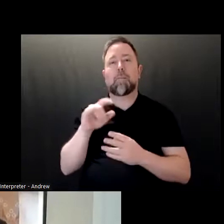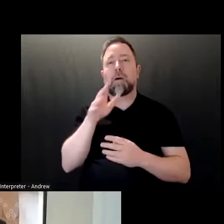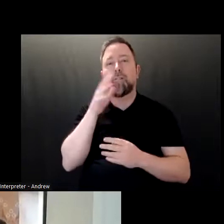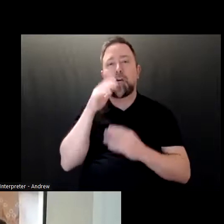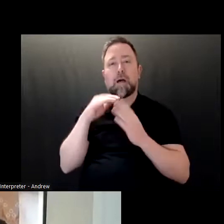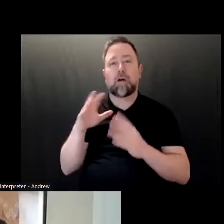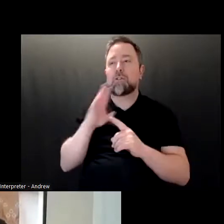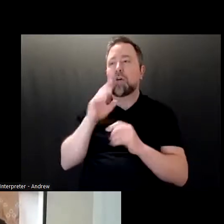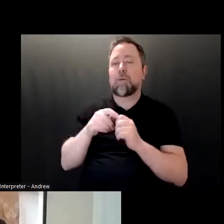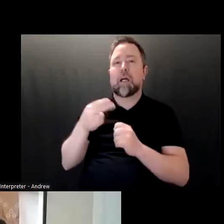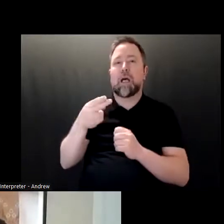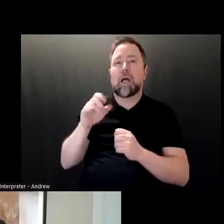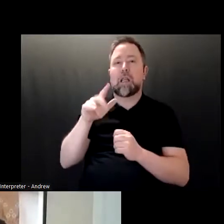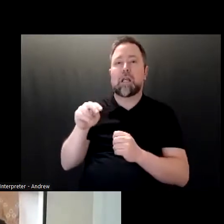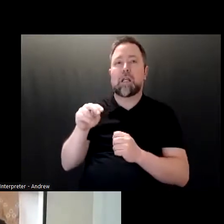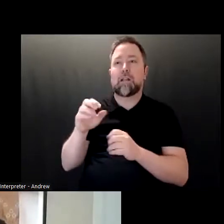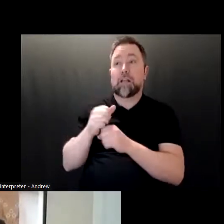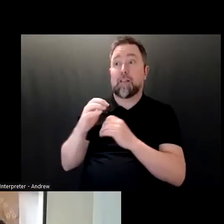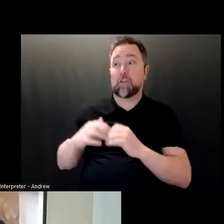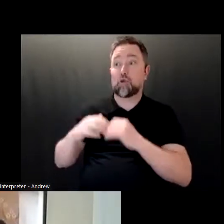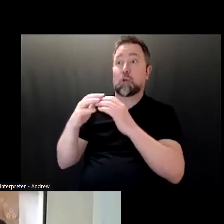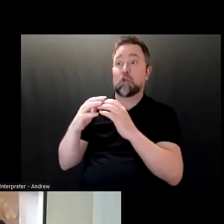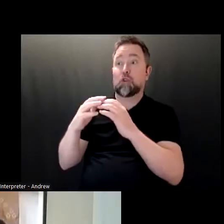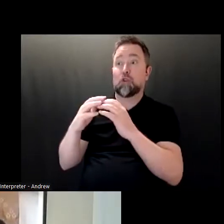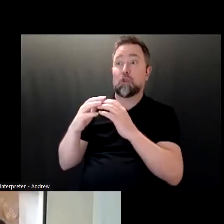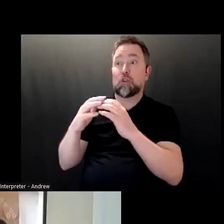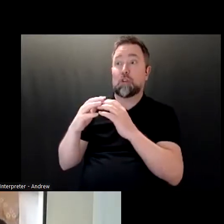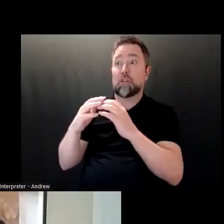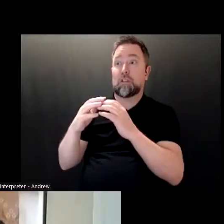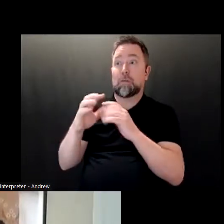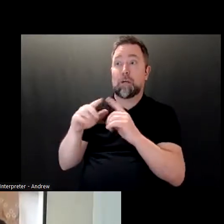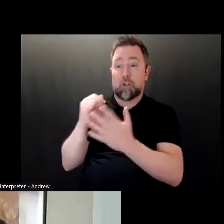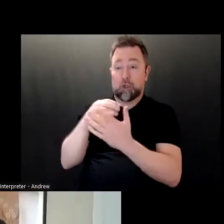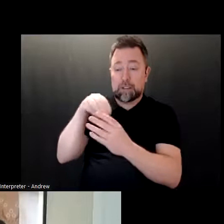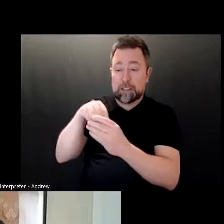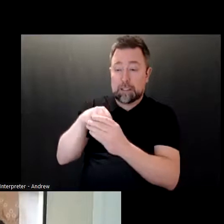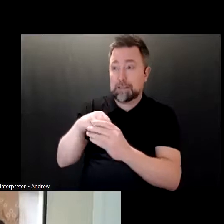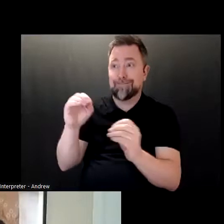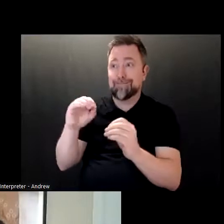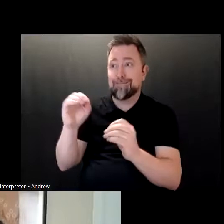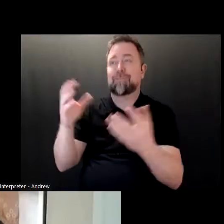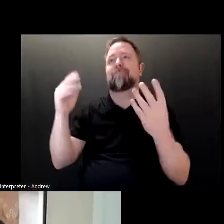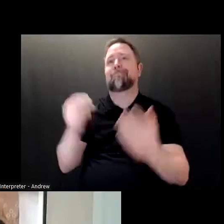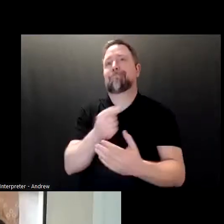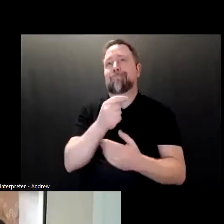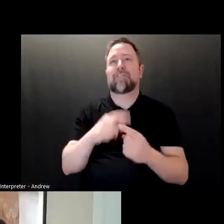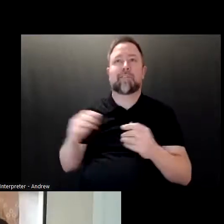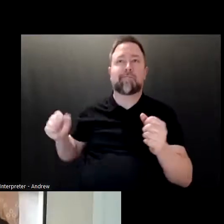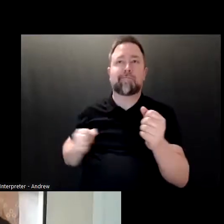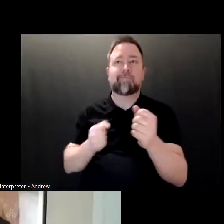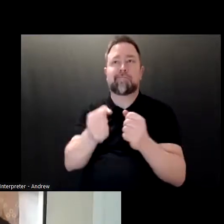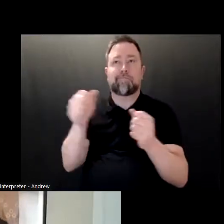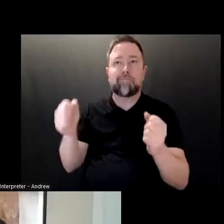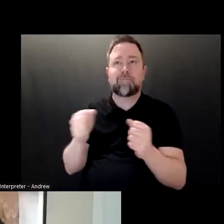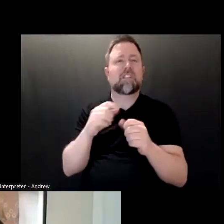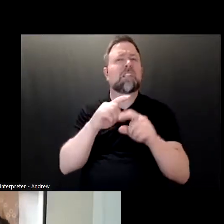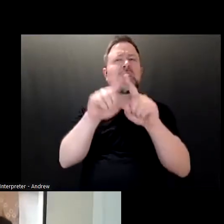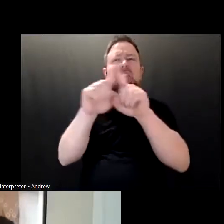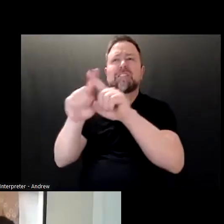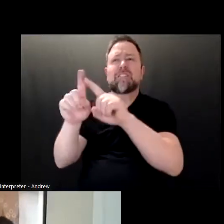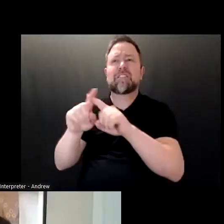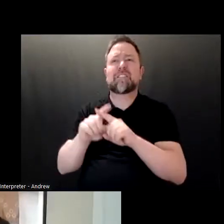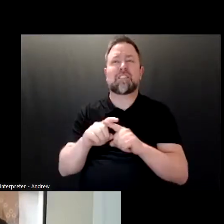us. So we continue a robust series of virtual programs in addition to our in-person tours and programs that